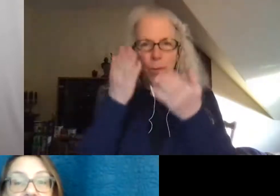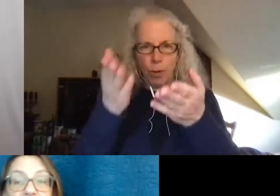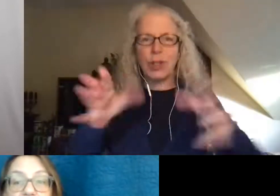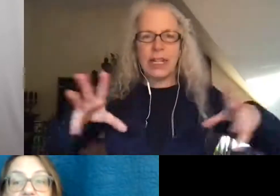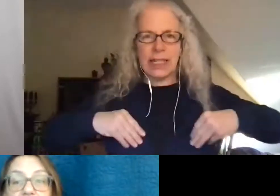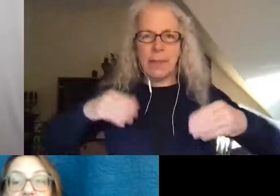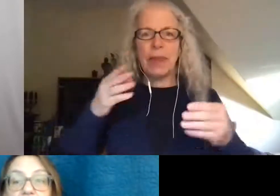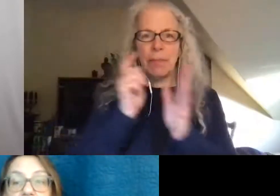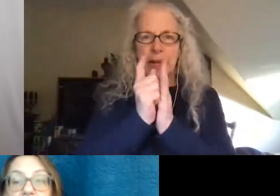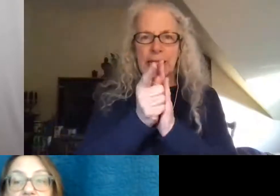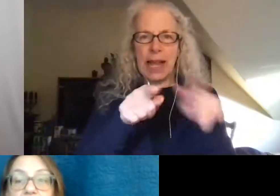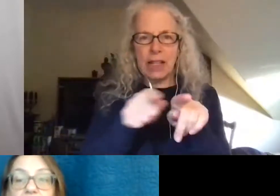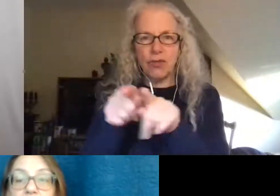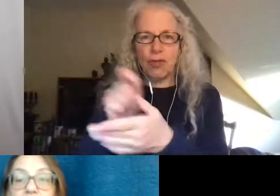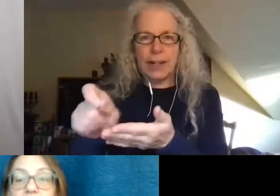accept the minutes as written.